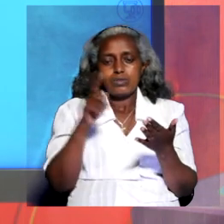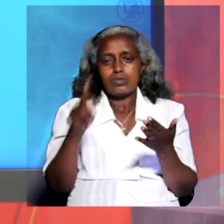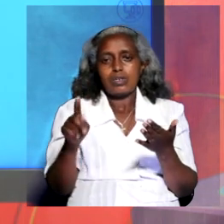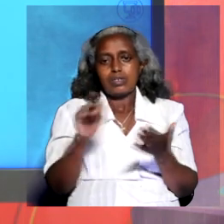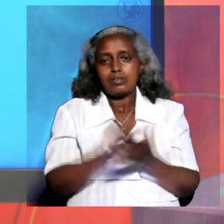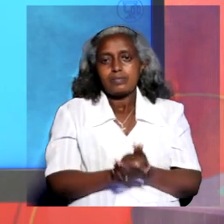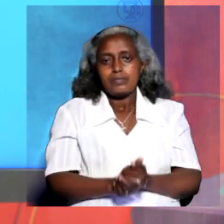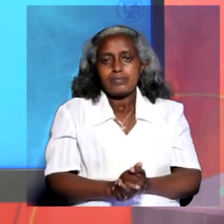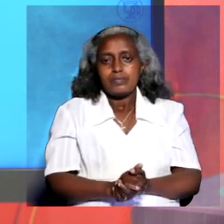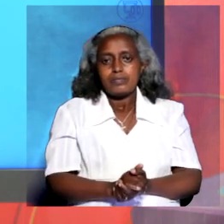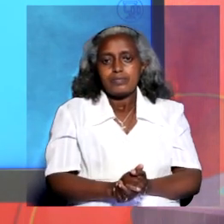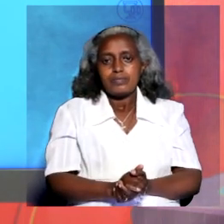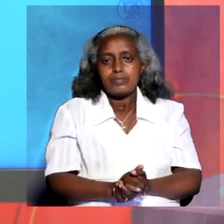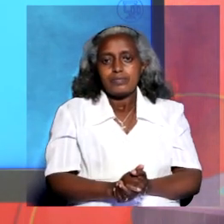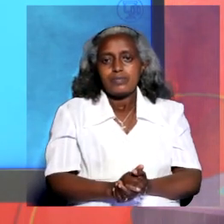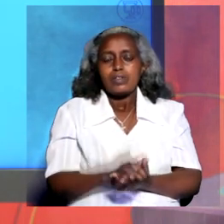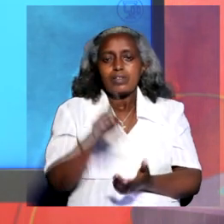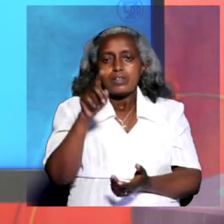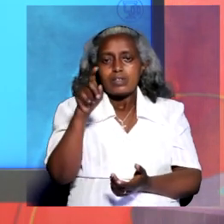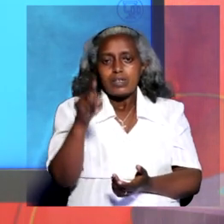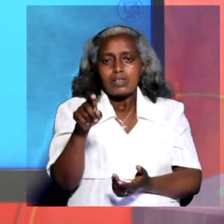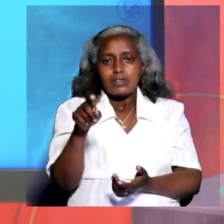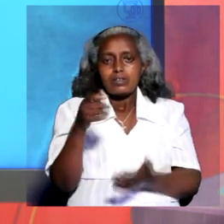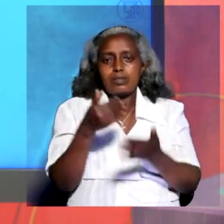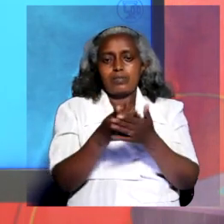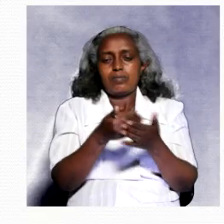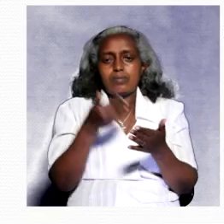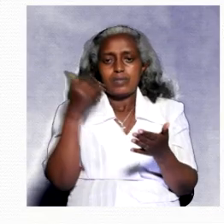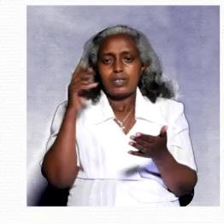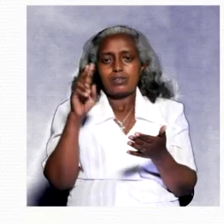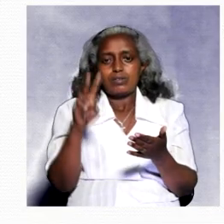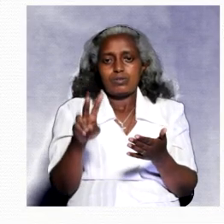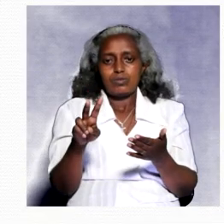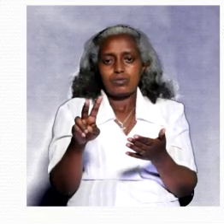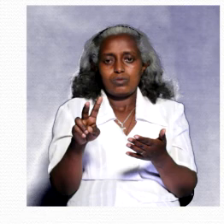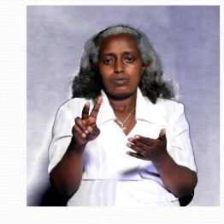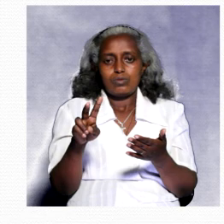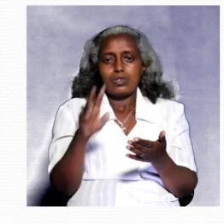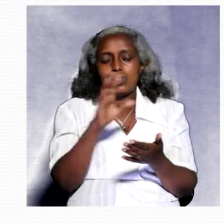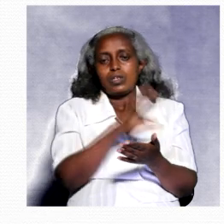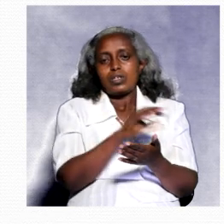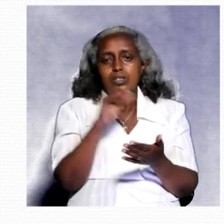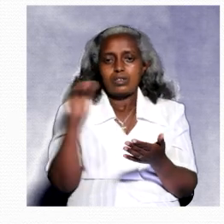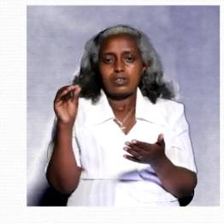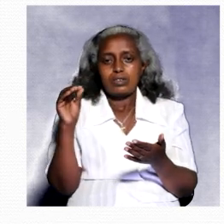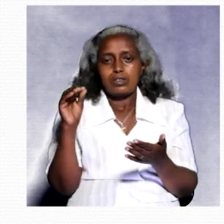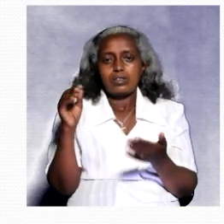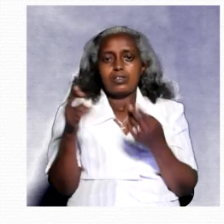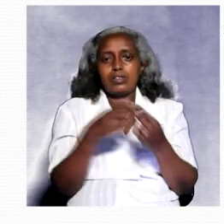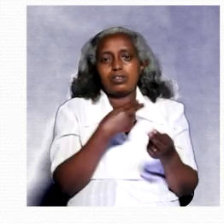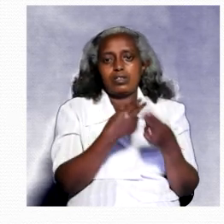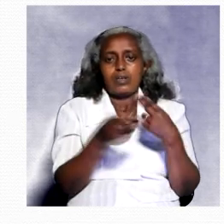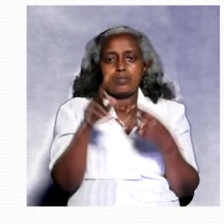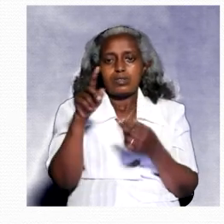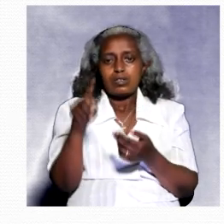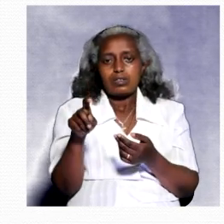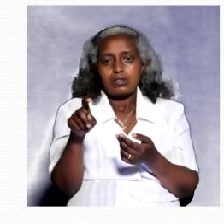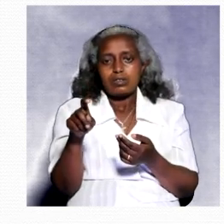one. X minus 2 and times